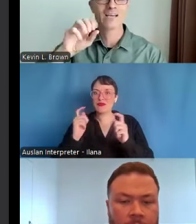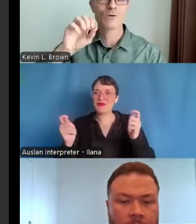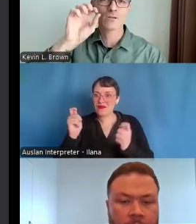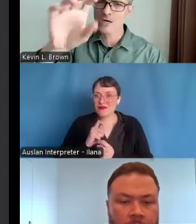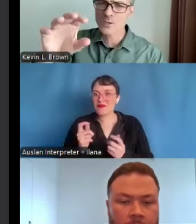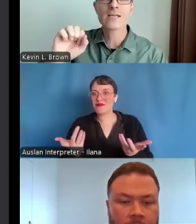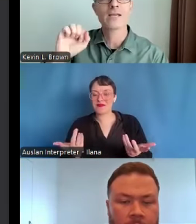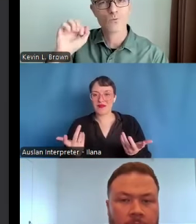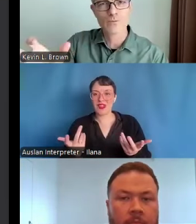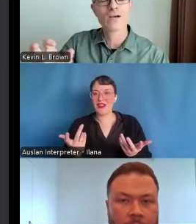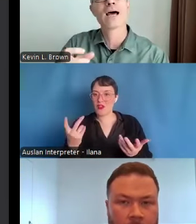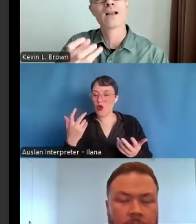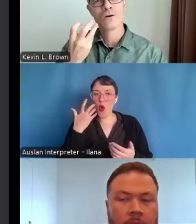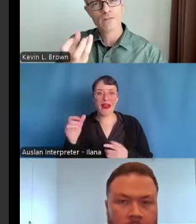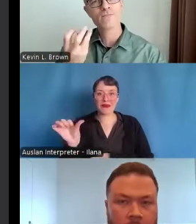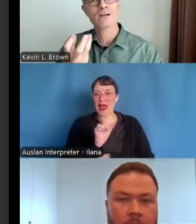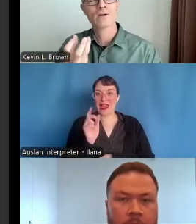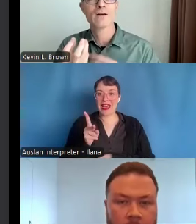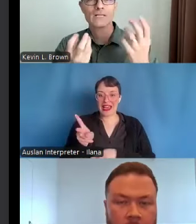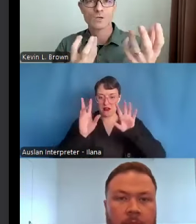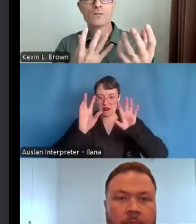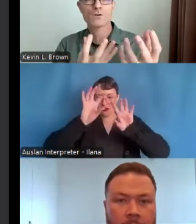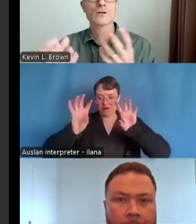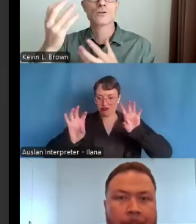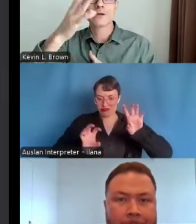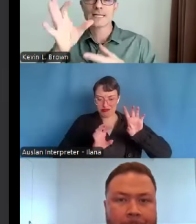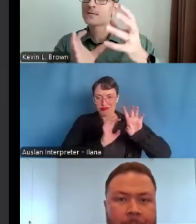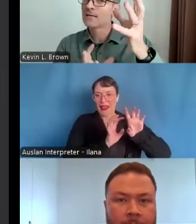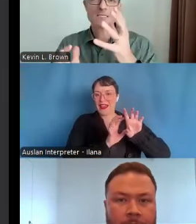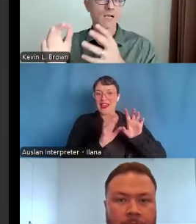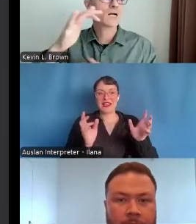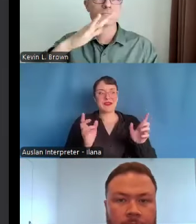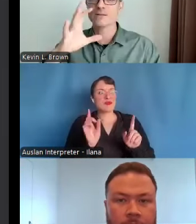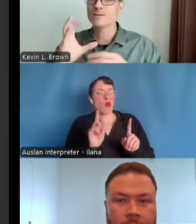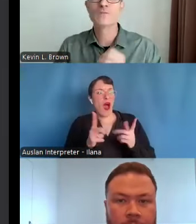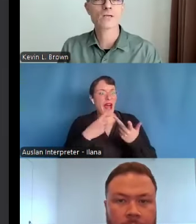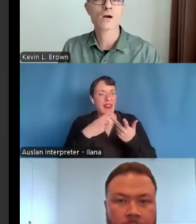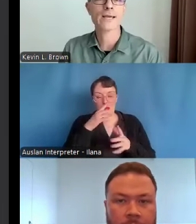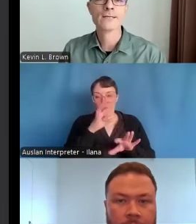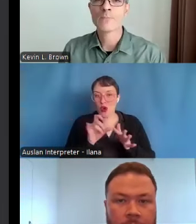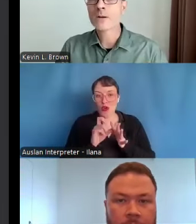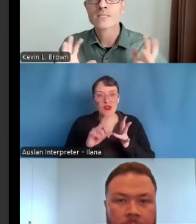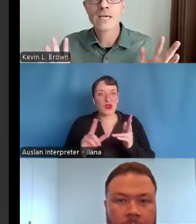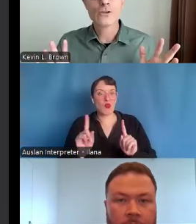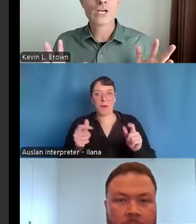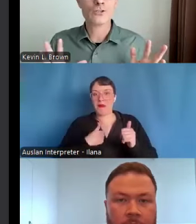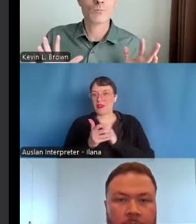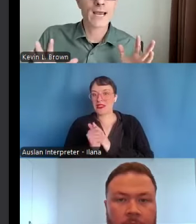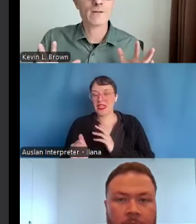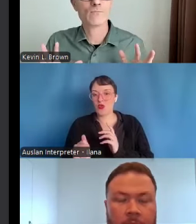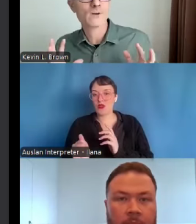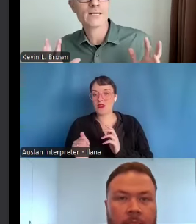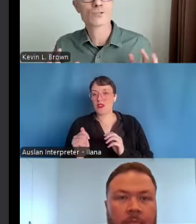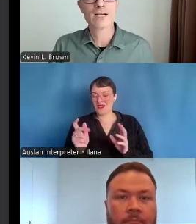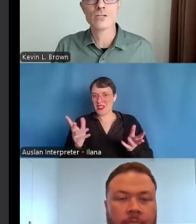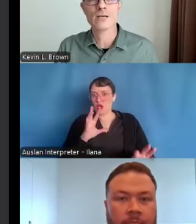that grid. What does our community need? What are we good at? What are the funding realities? What others aren't doing? It's a constantly moving target. I'm not saying you change your brand